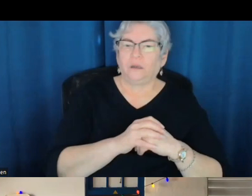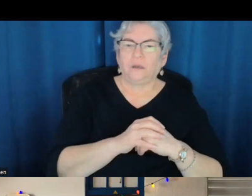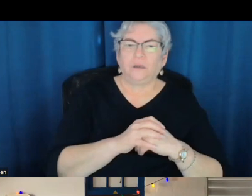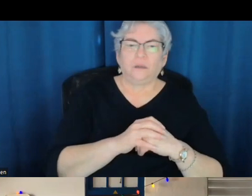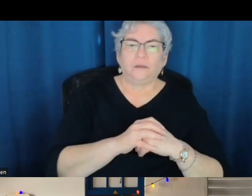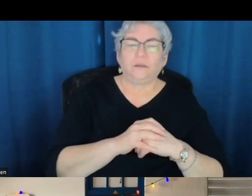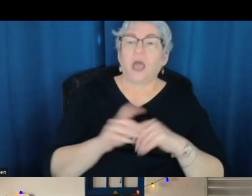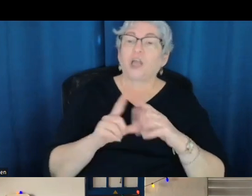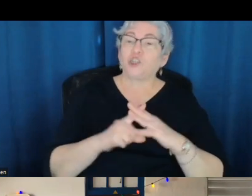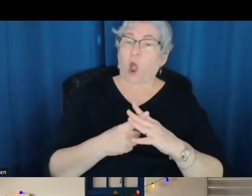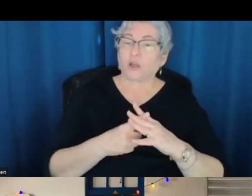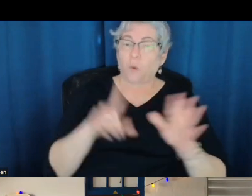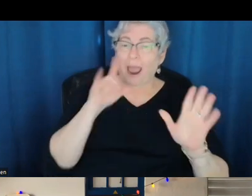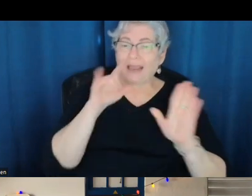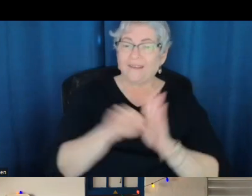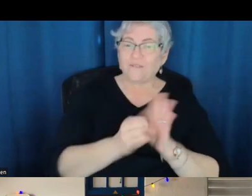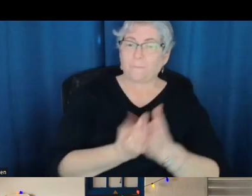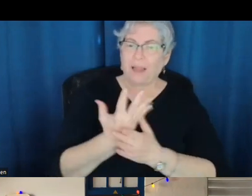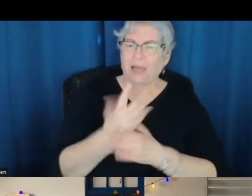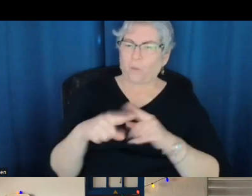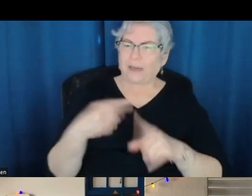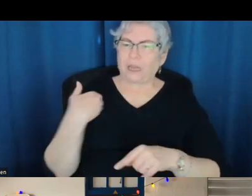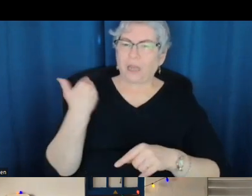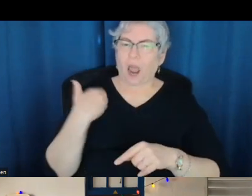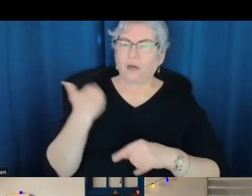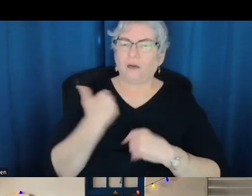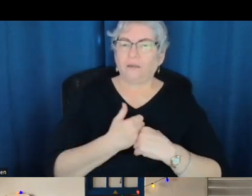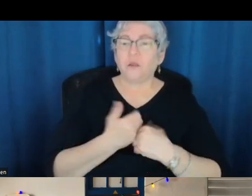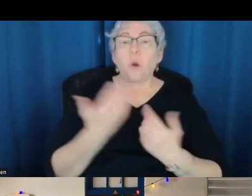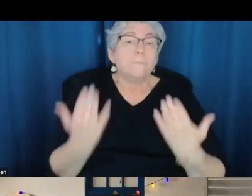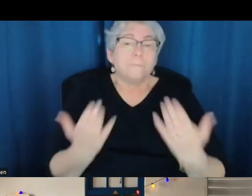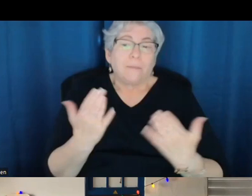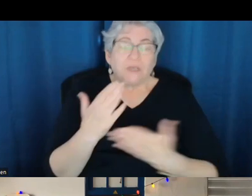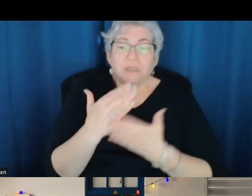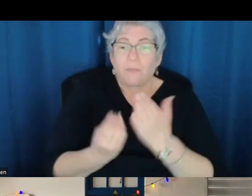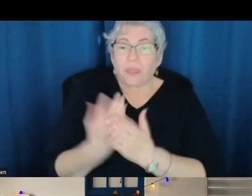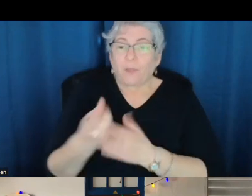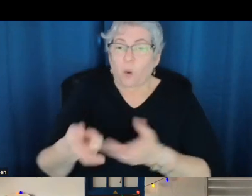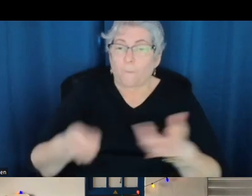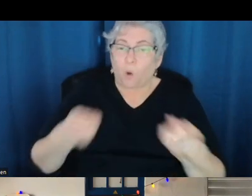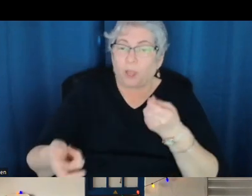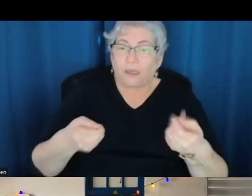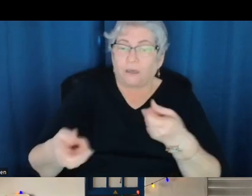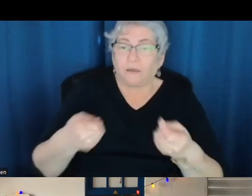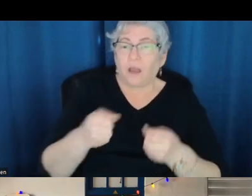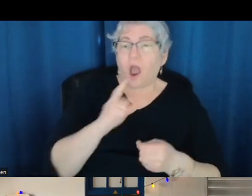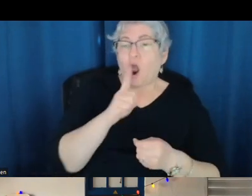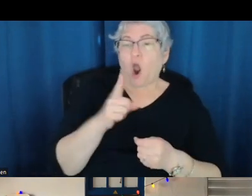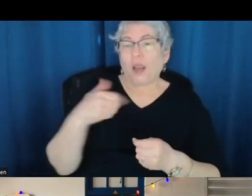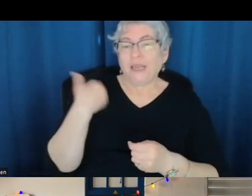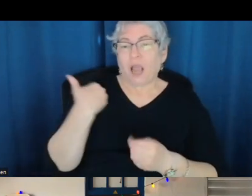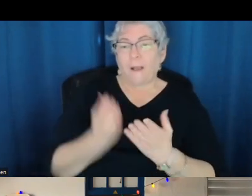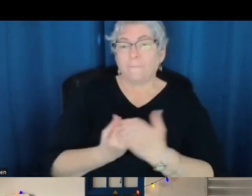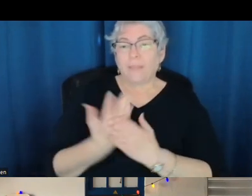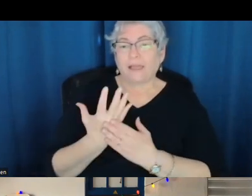and begin to identify plants when they're young, so that perhaps some of the plants that you're pulling out are young plants